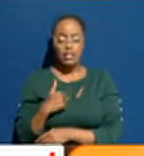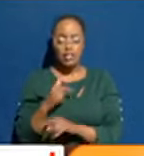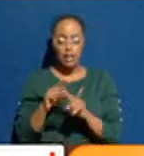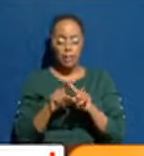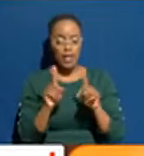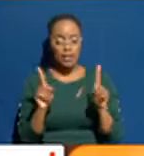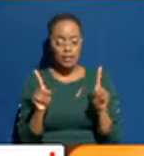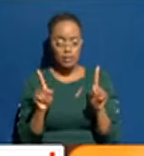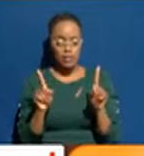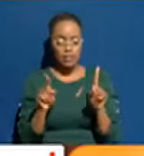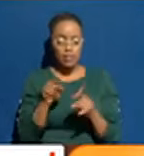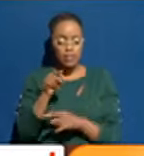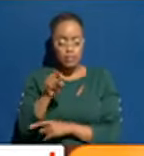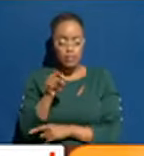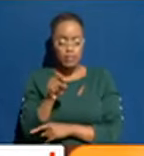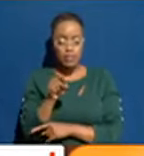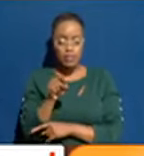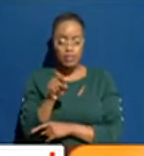but